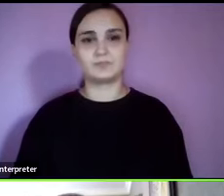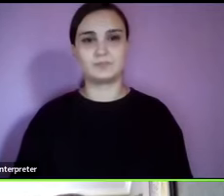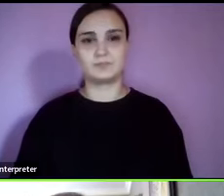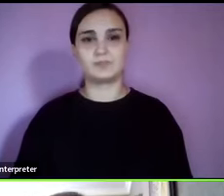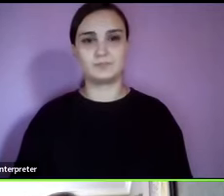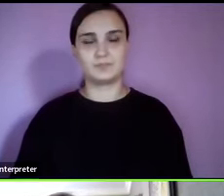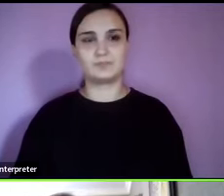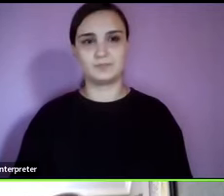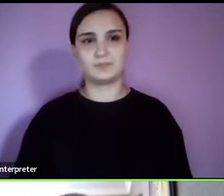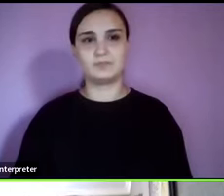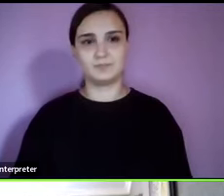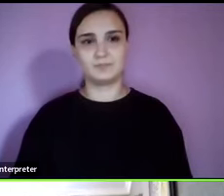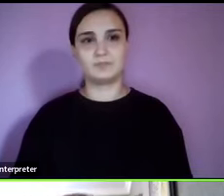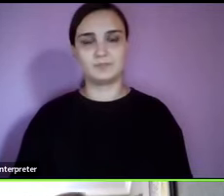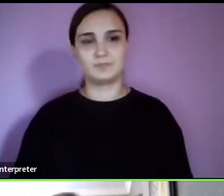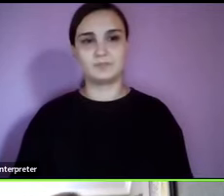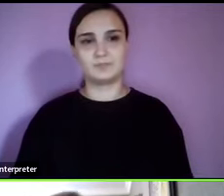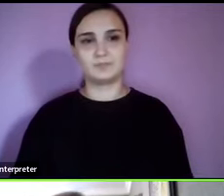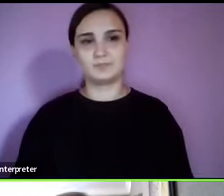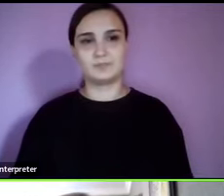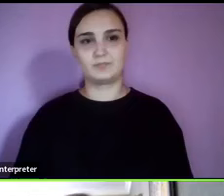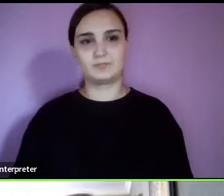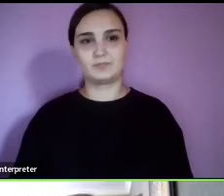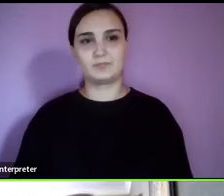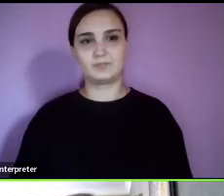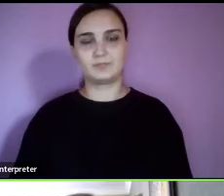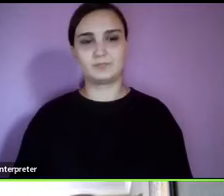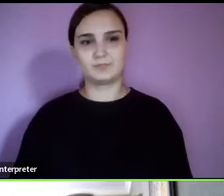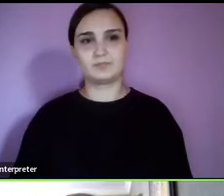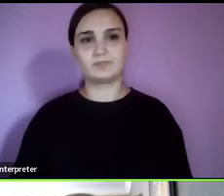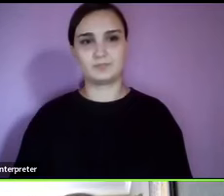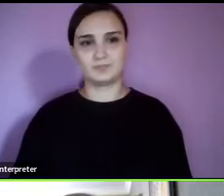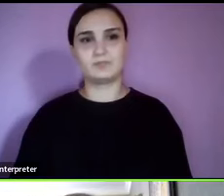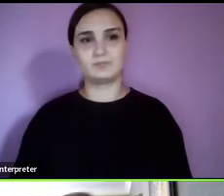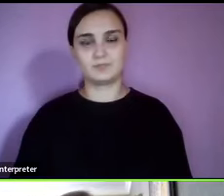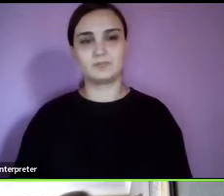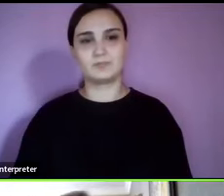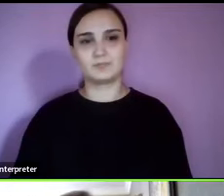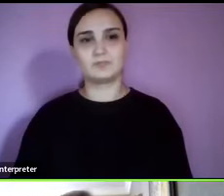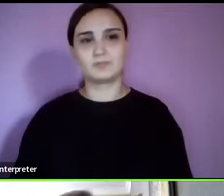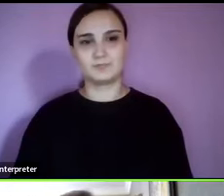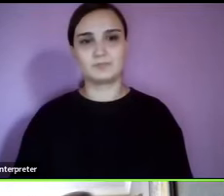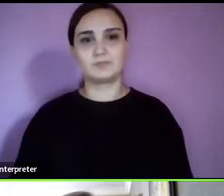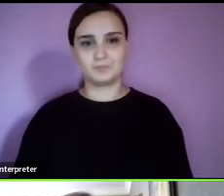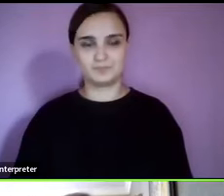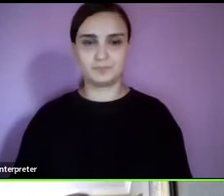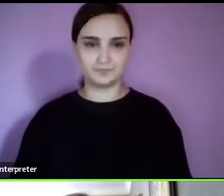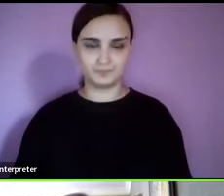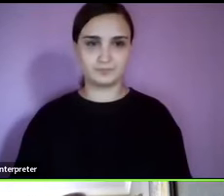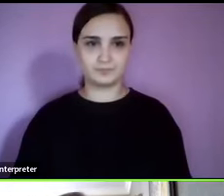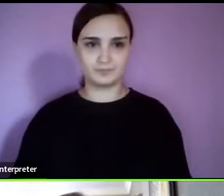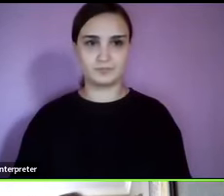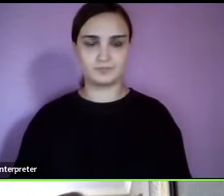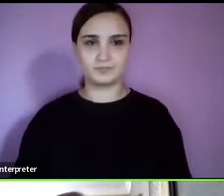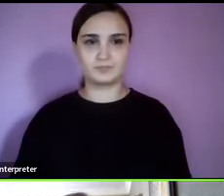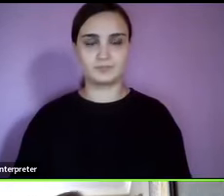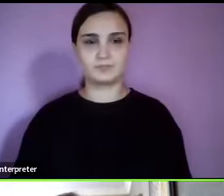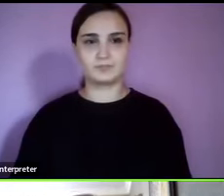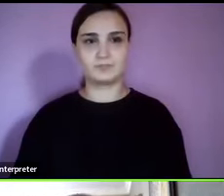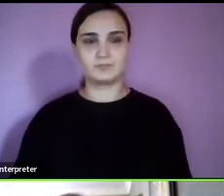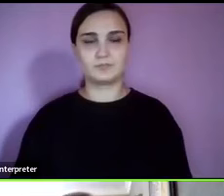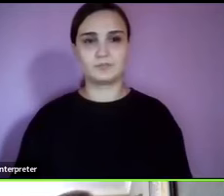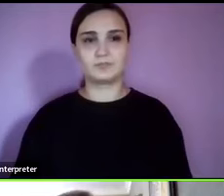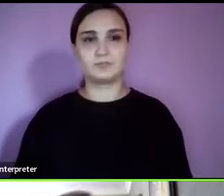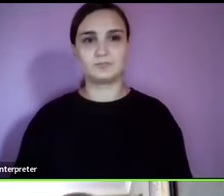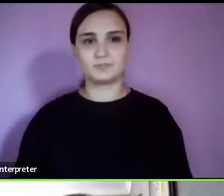Again, have an apple and a conversation about how their day was. And this gives your child a chance to sort of